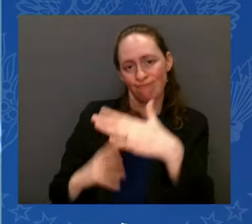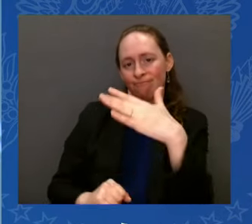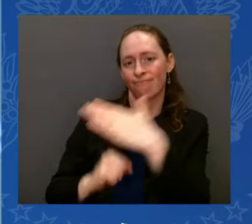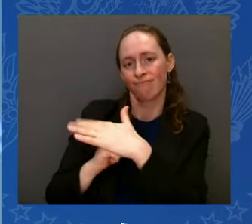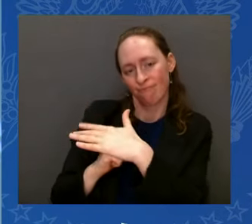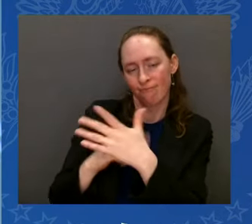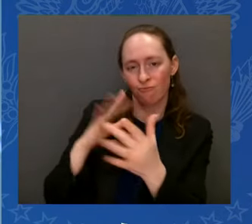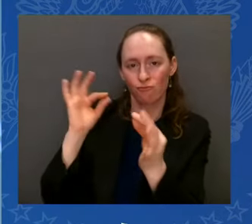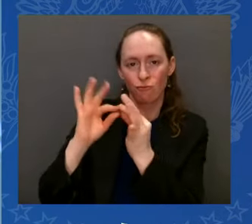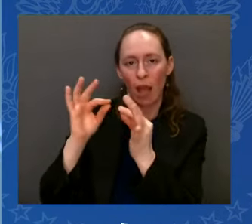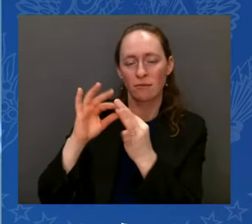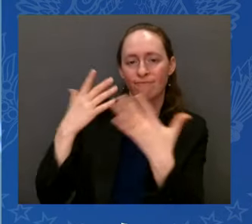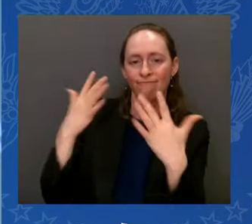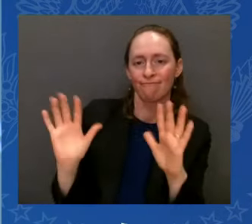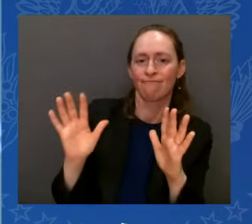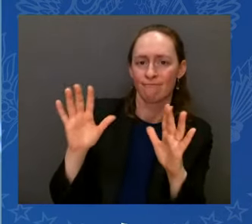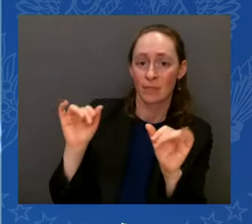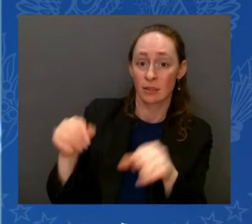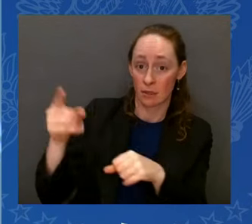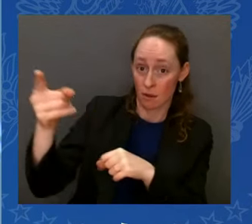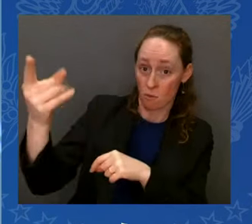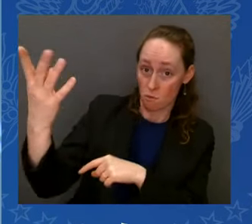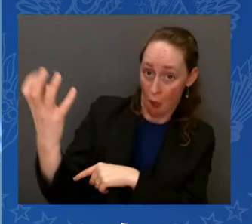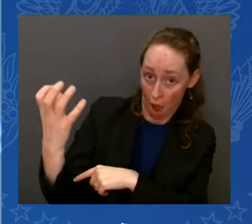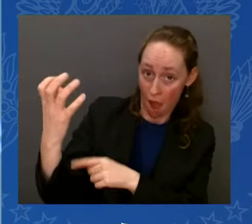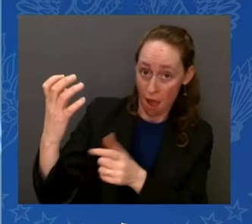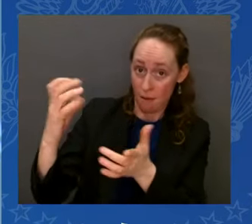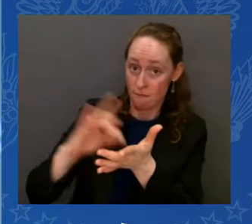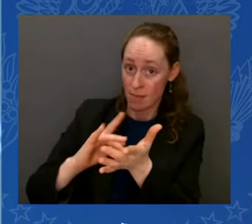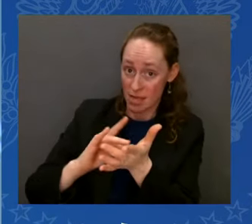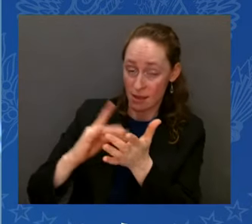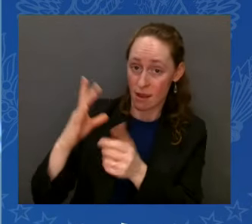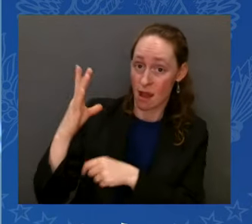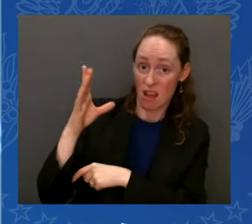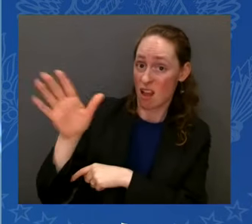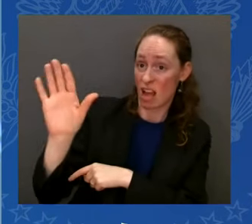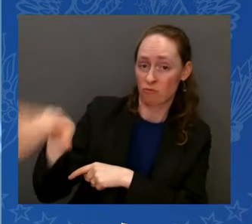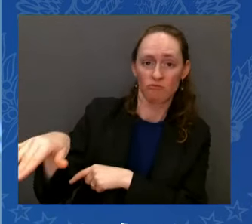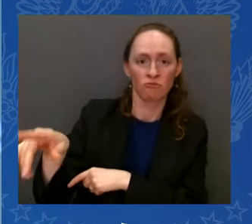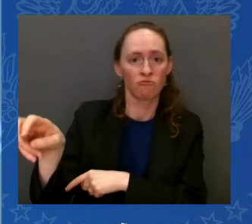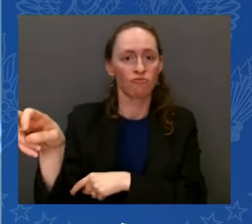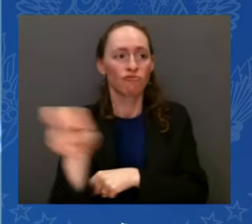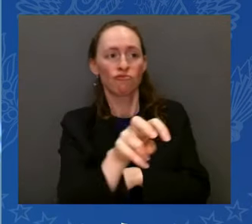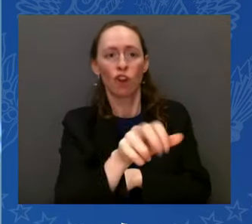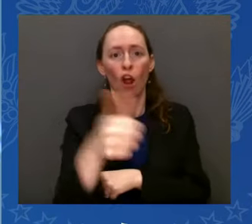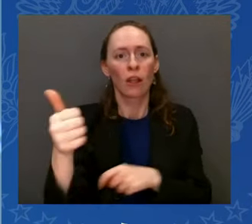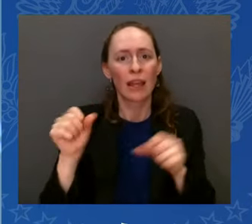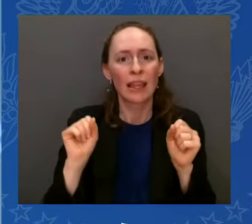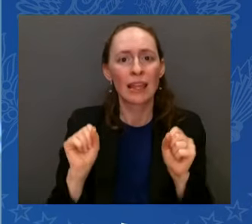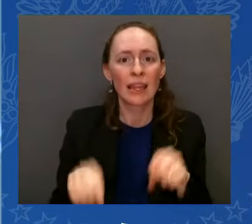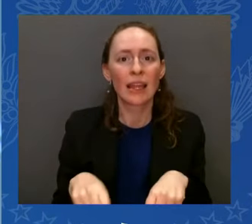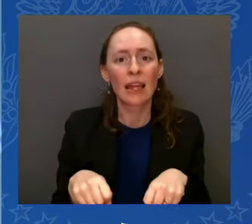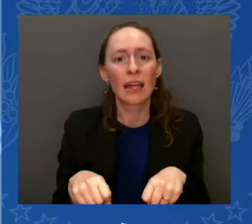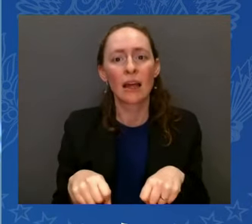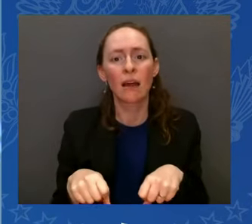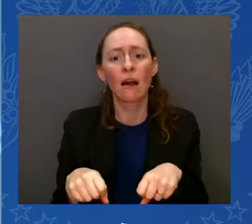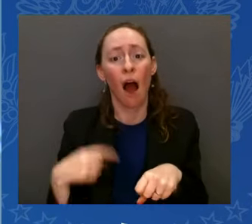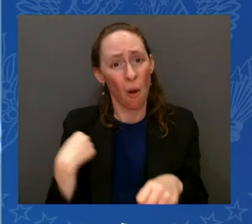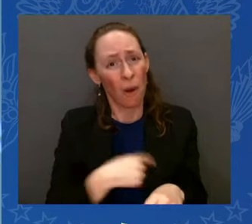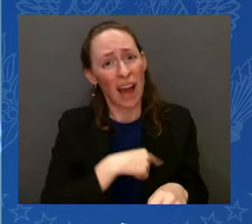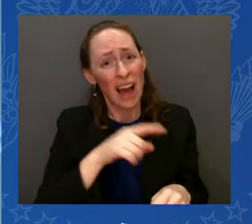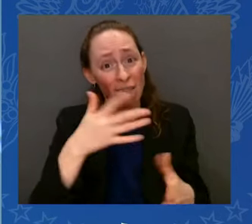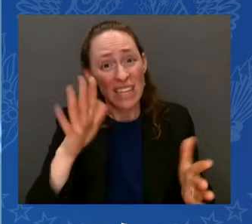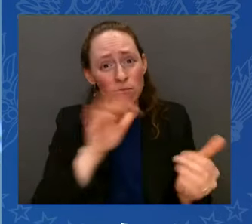people. Well, guess what? It passed. Now, if that gets cut,